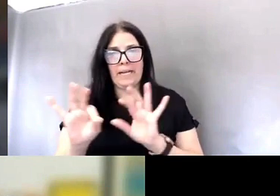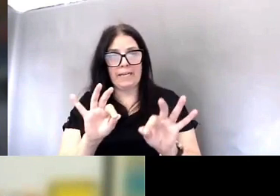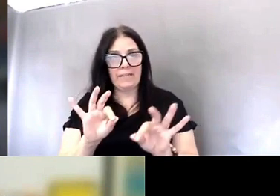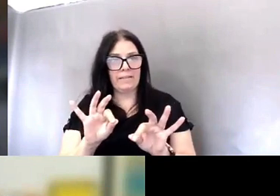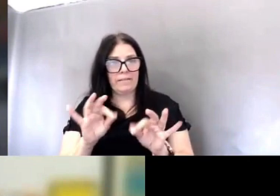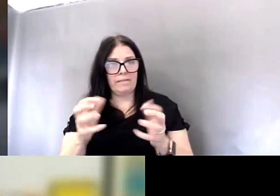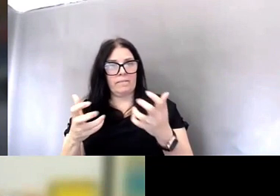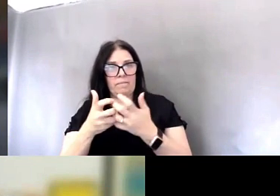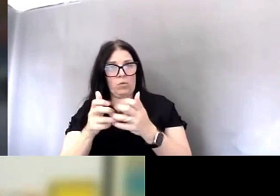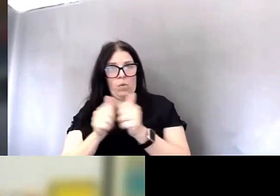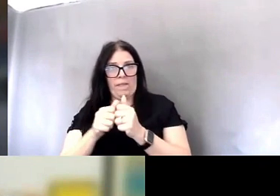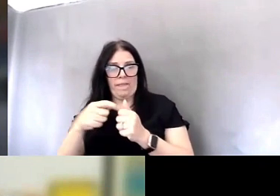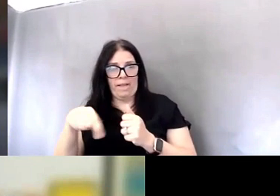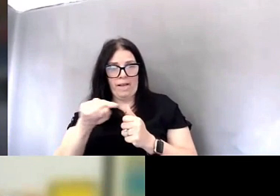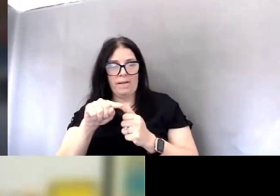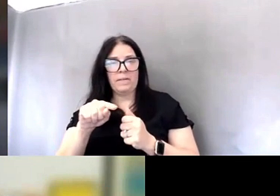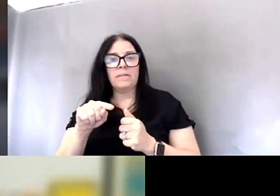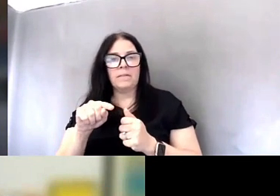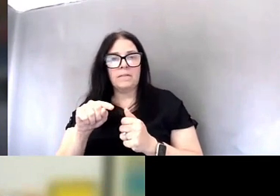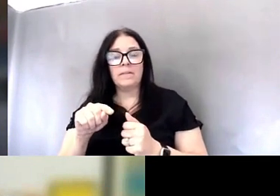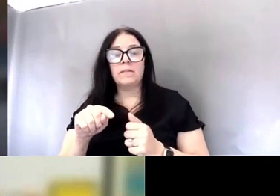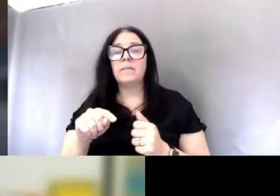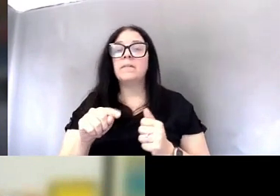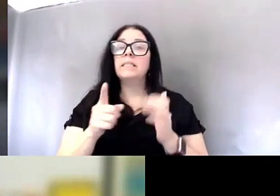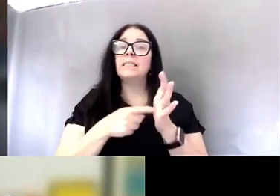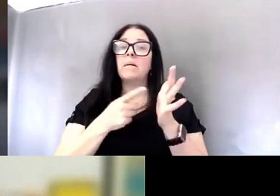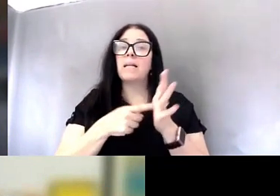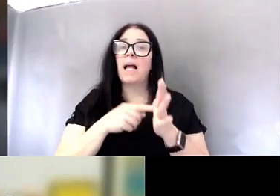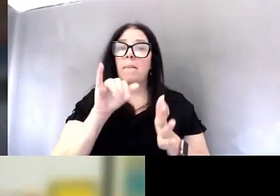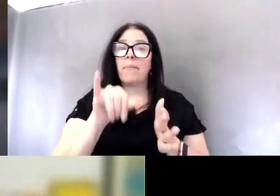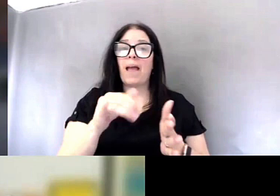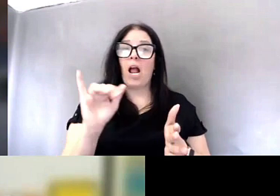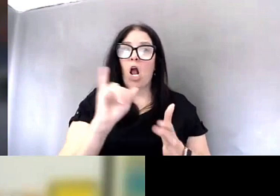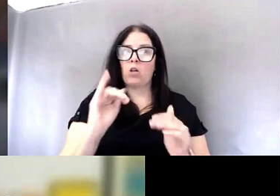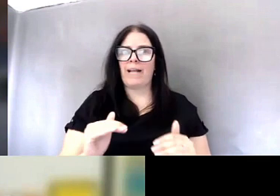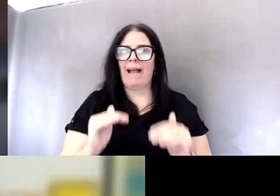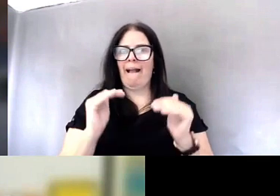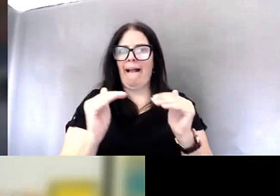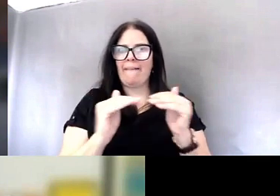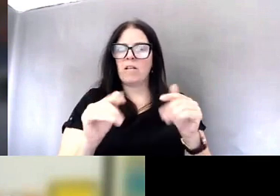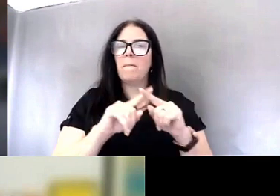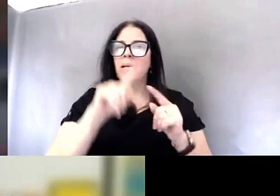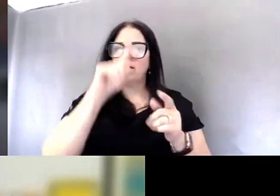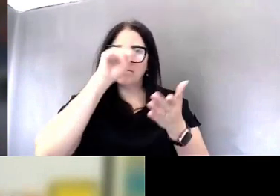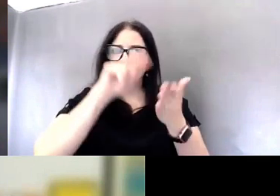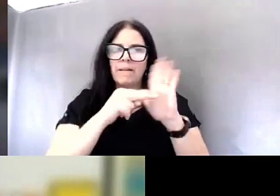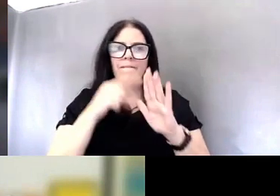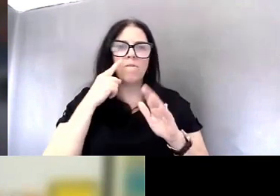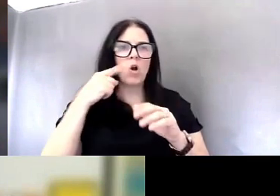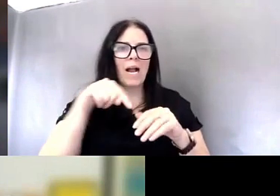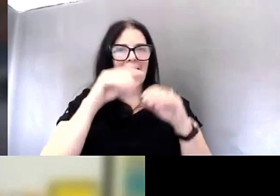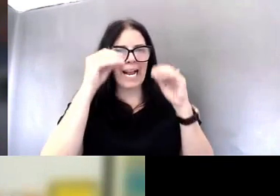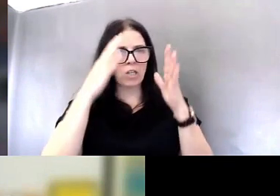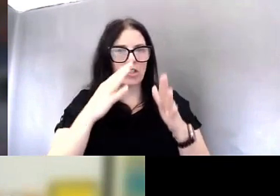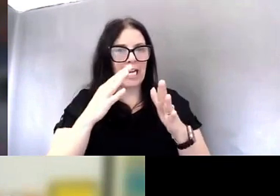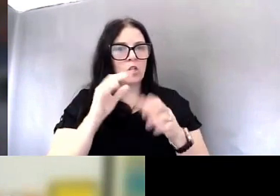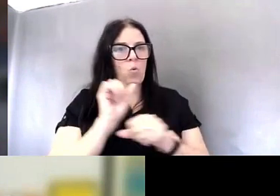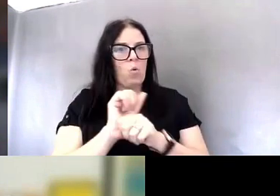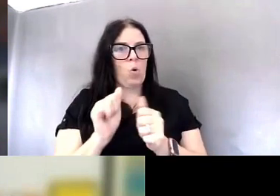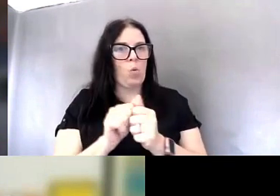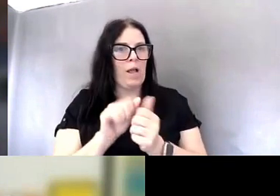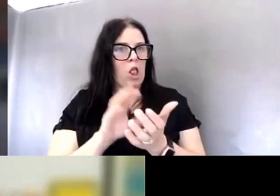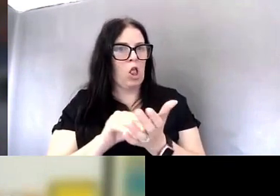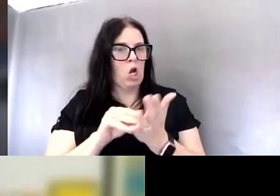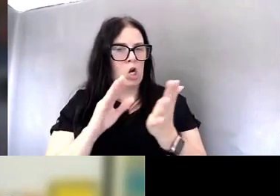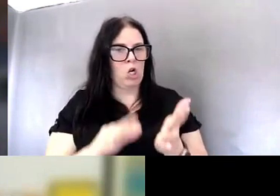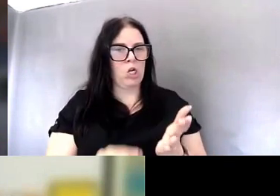together. Indeed, some of these might be higher level, but of course they're meant for an educator to work with a learner. So for